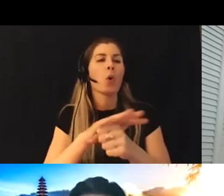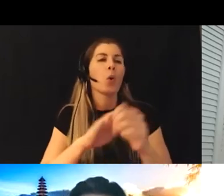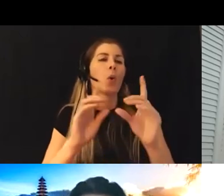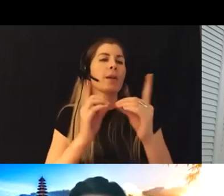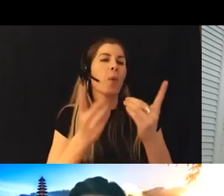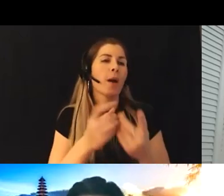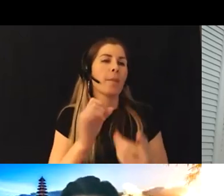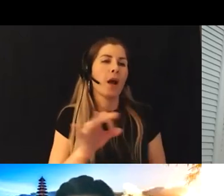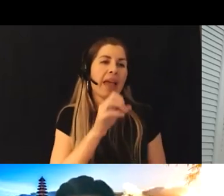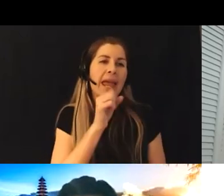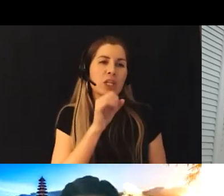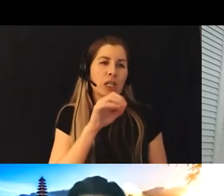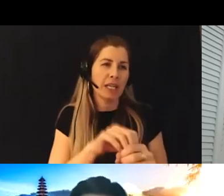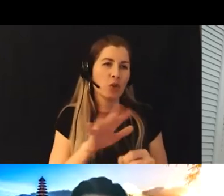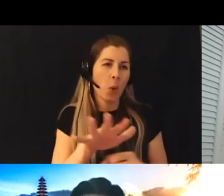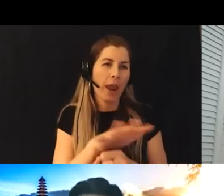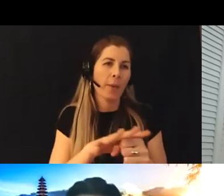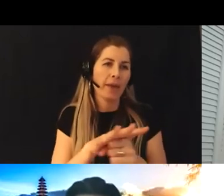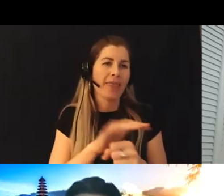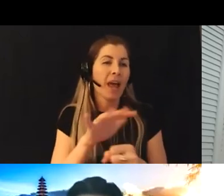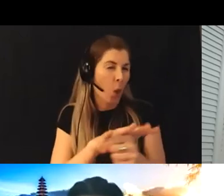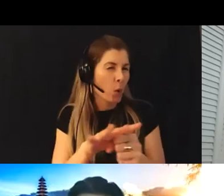your jurisdiction. Yeah, that local agency.